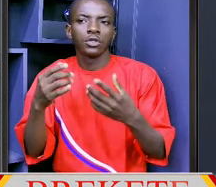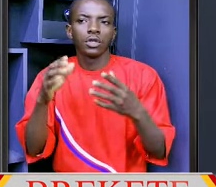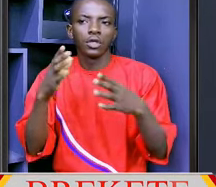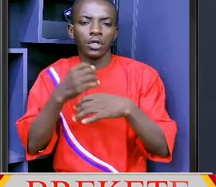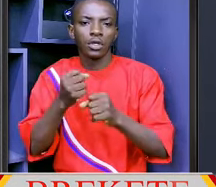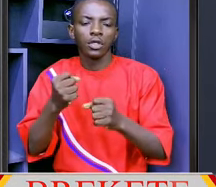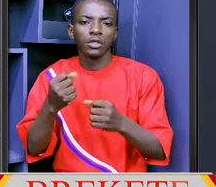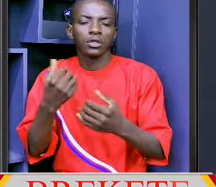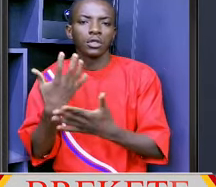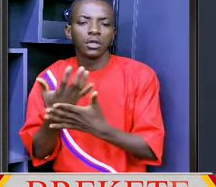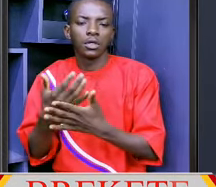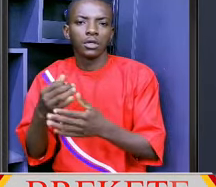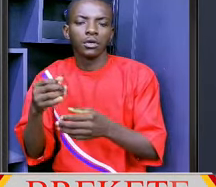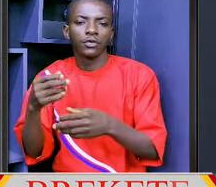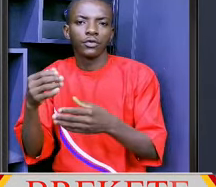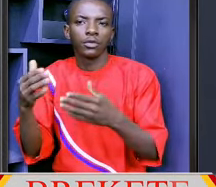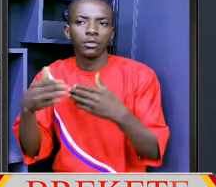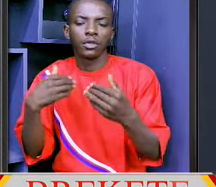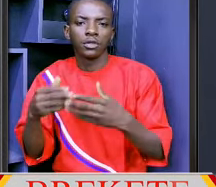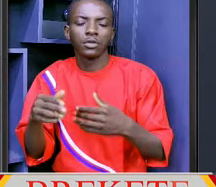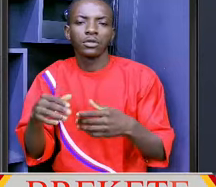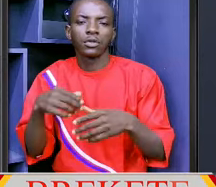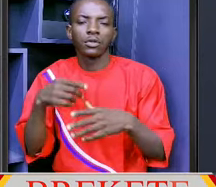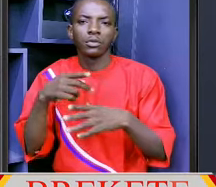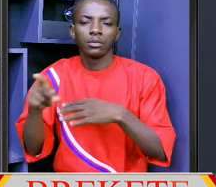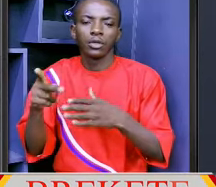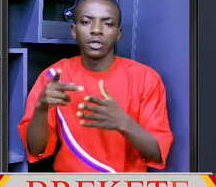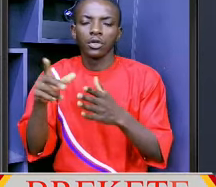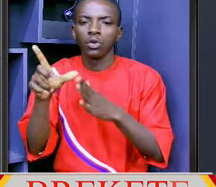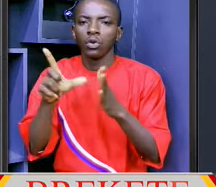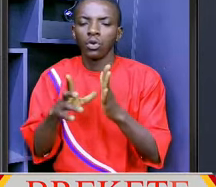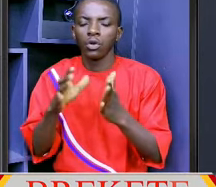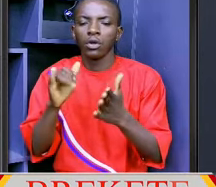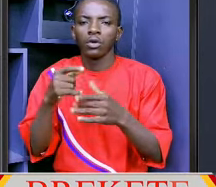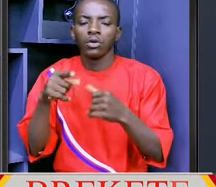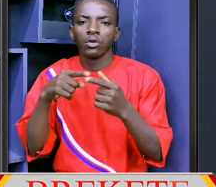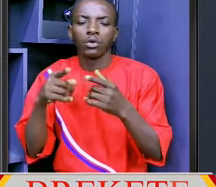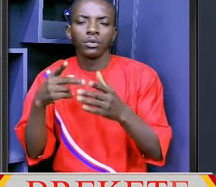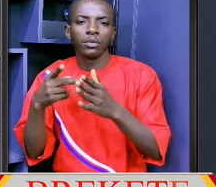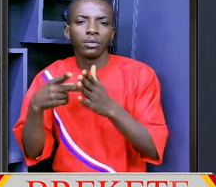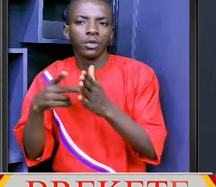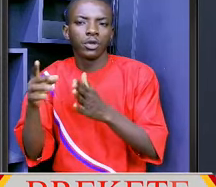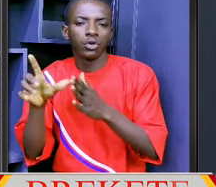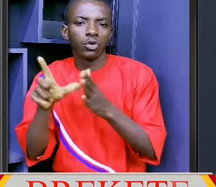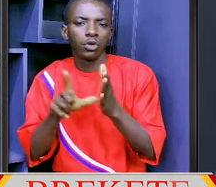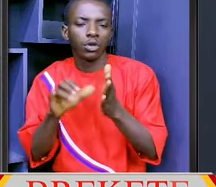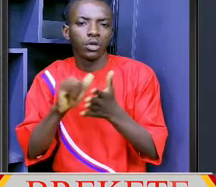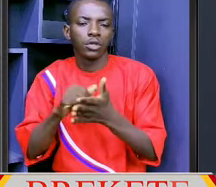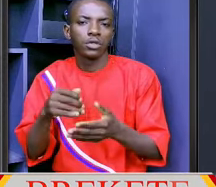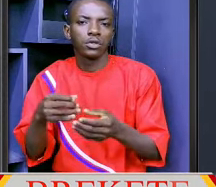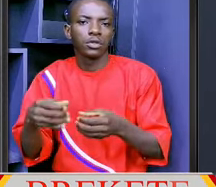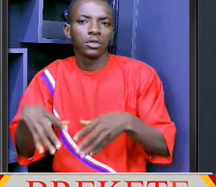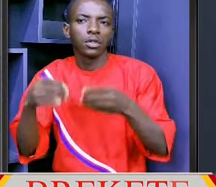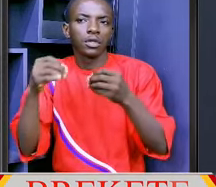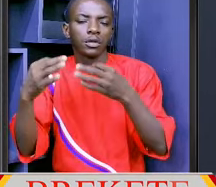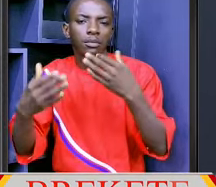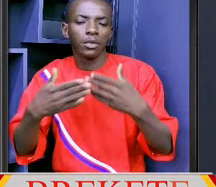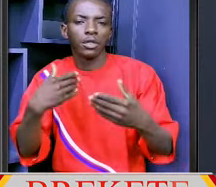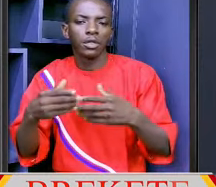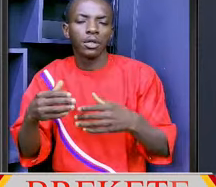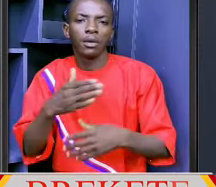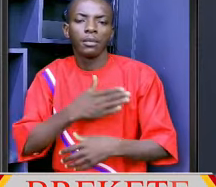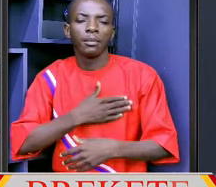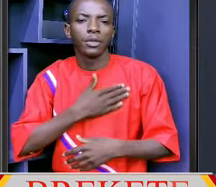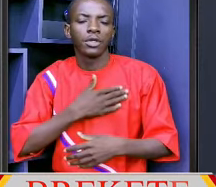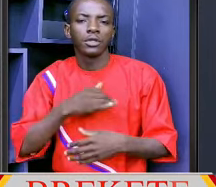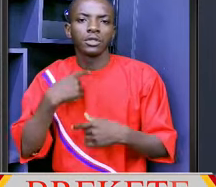can get a handle of this case. Mashallah. We are going to sponsor the lawyer. We are going to sponsor the lawyer who will take on this case. Thank you. So